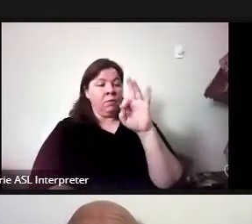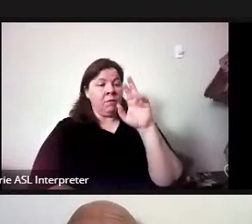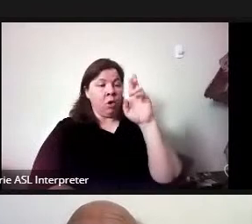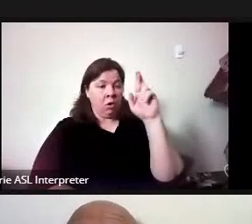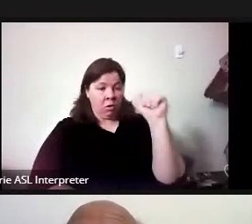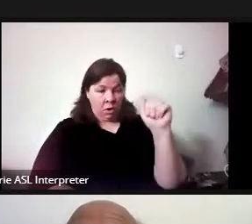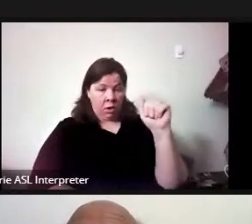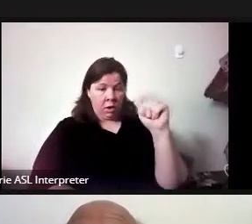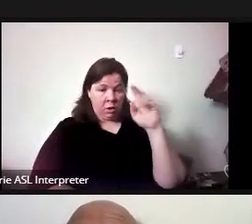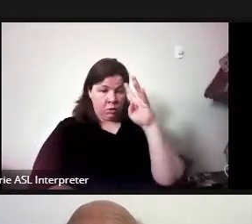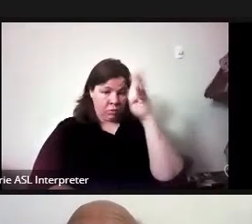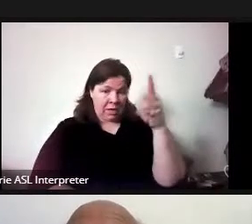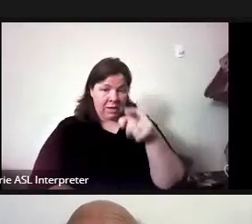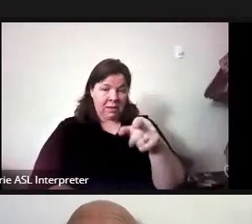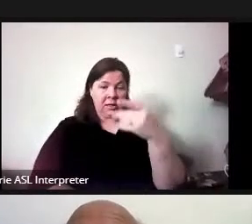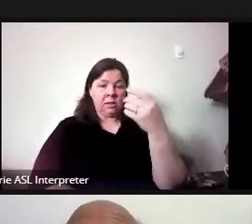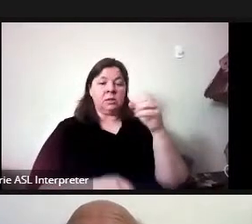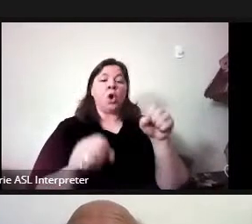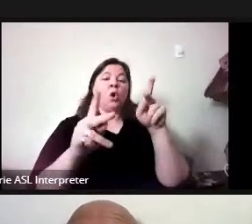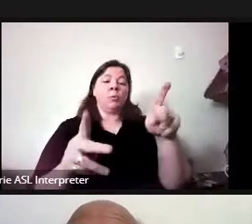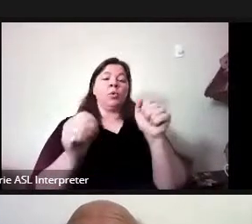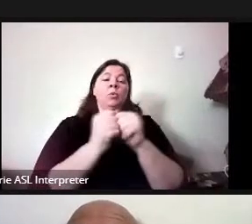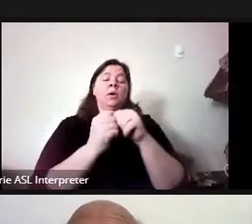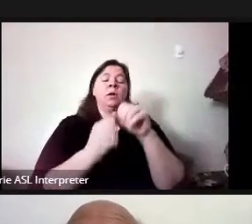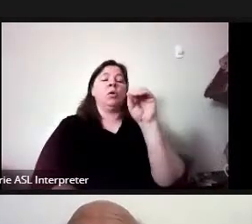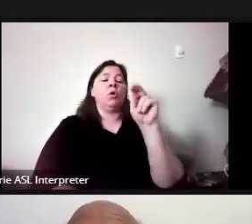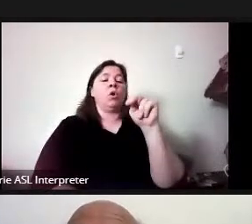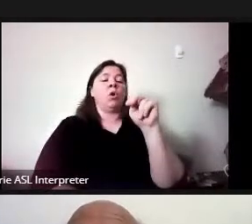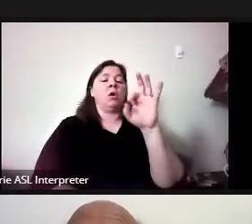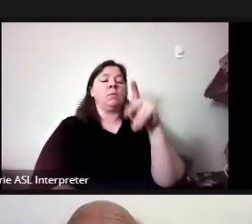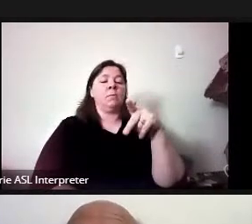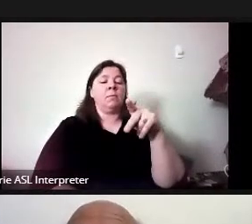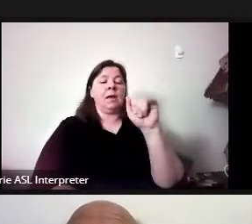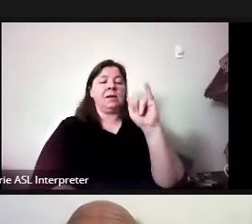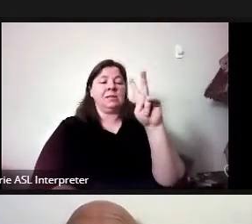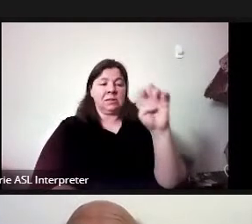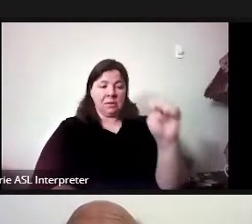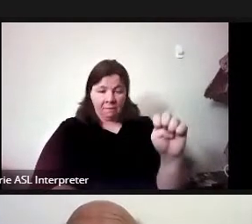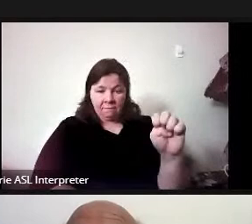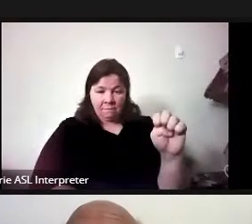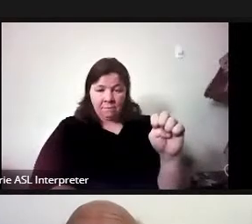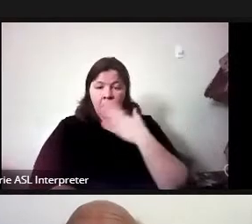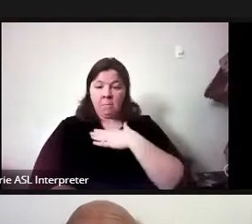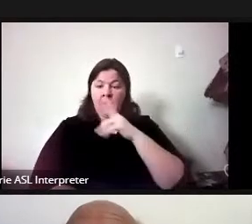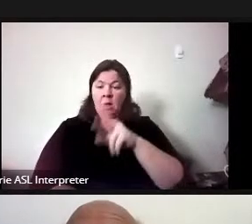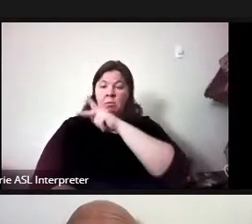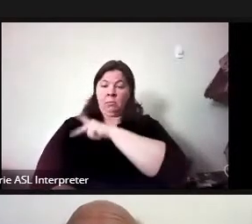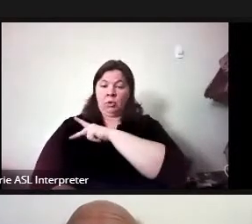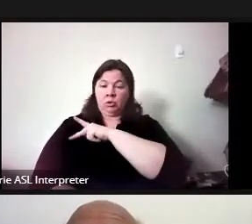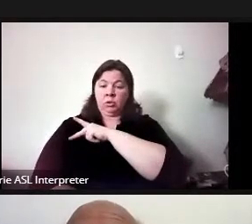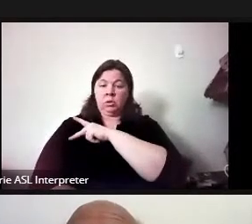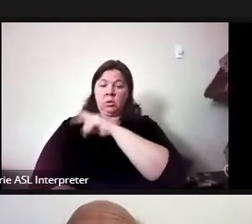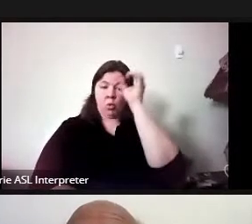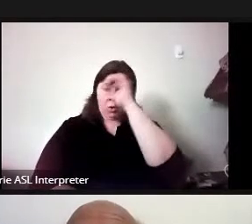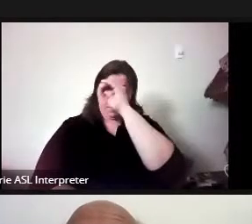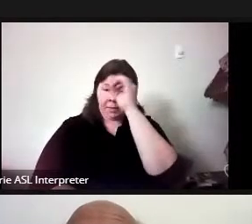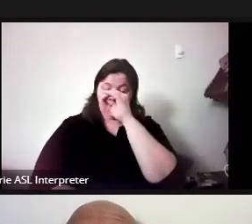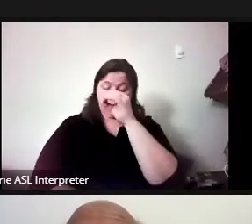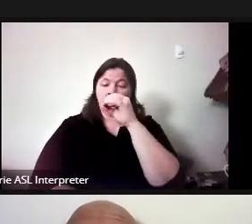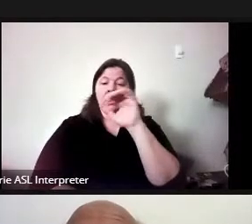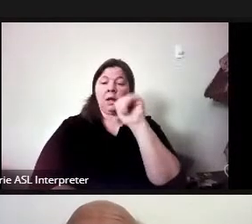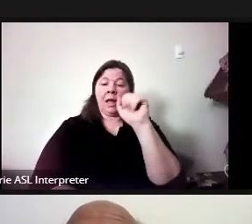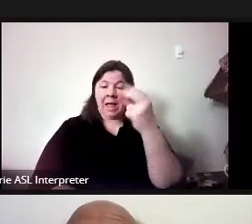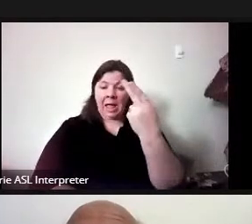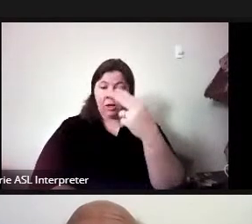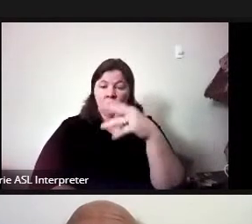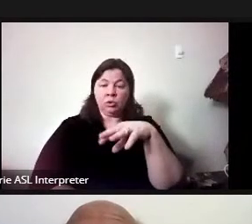this opportunity of Onpassive. Yeah. So my personal opinion is, when it comes on to Ash Mufarah, if